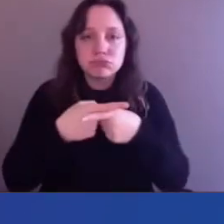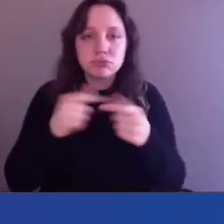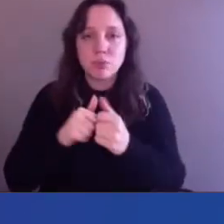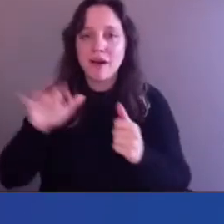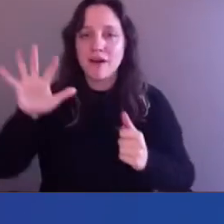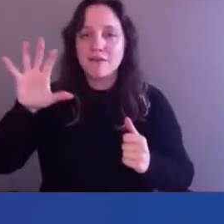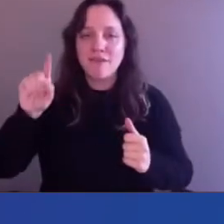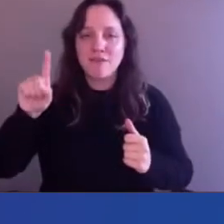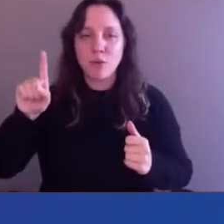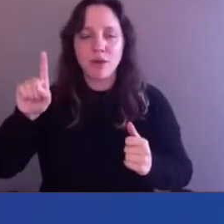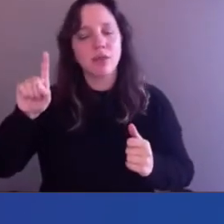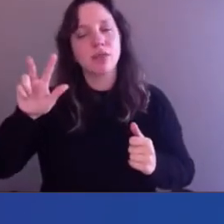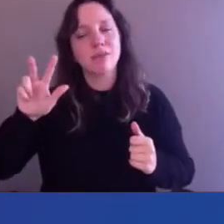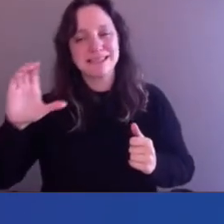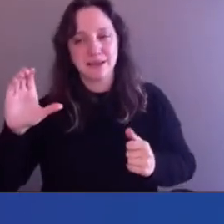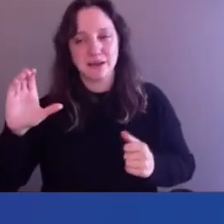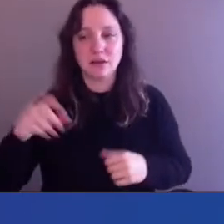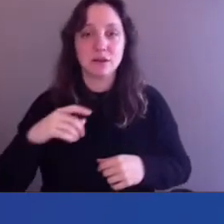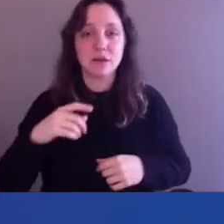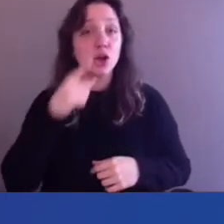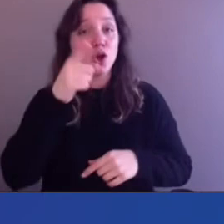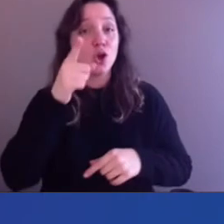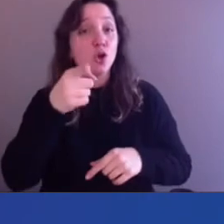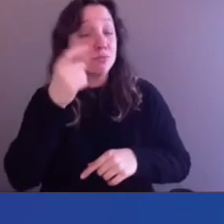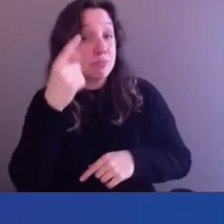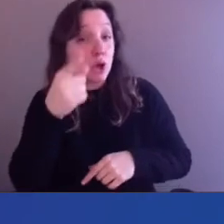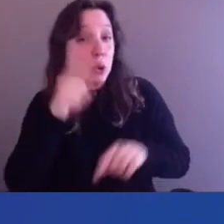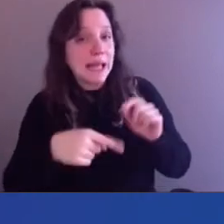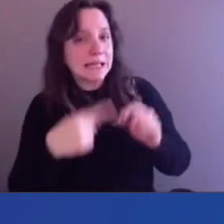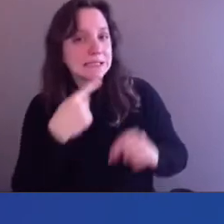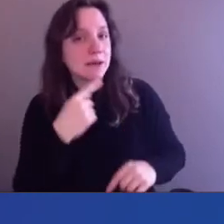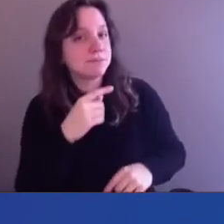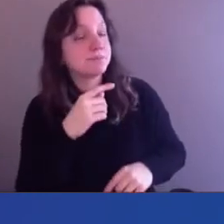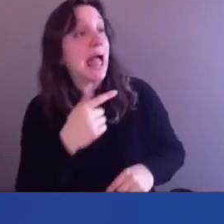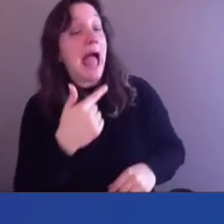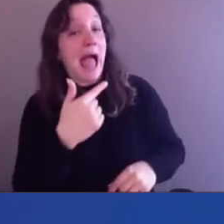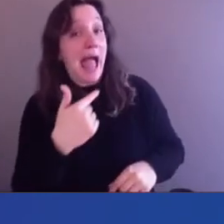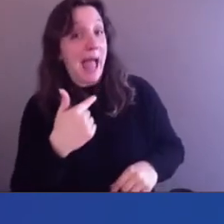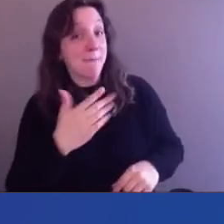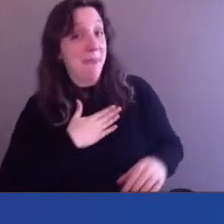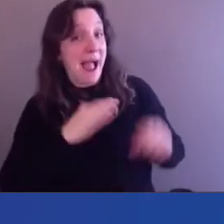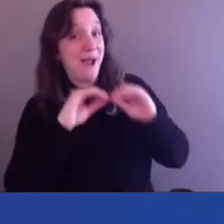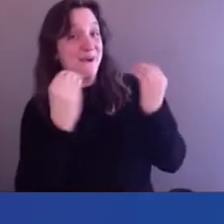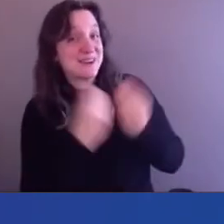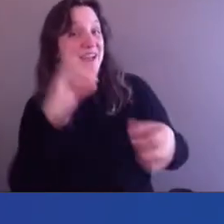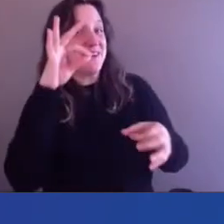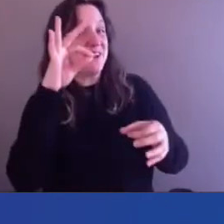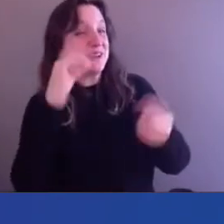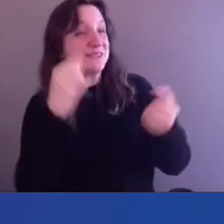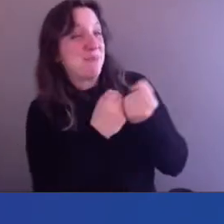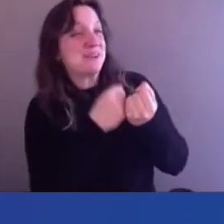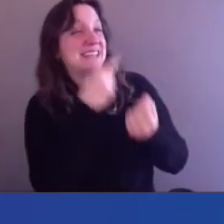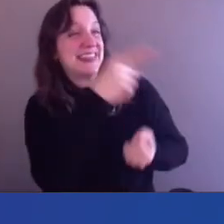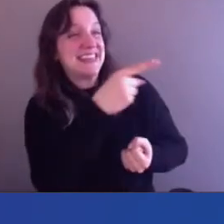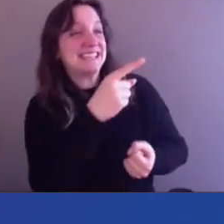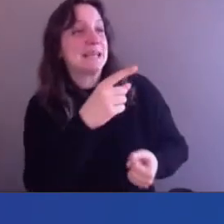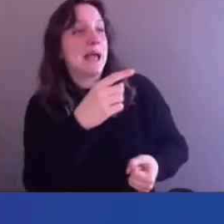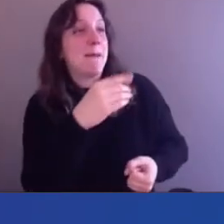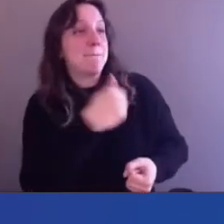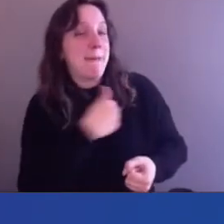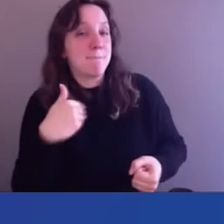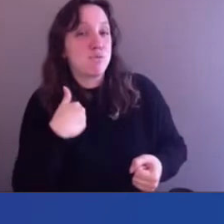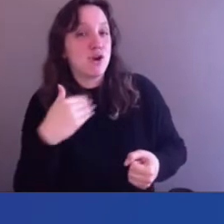say, you know, my organization, my dance company supports this person for city council. That's partisan, but you absolutely